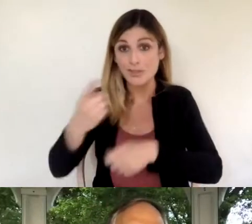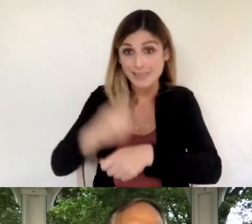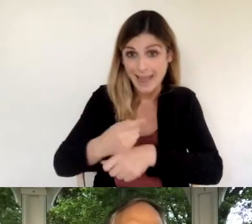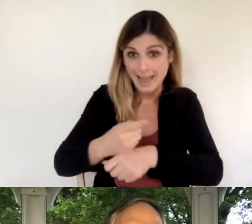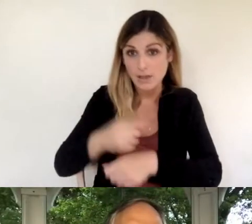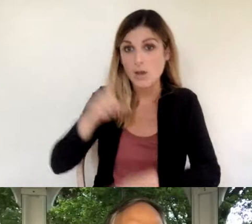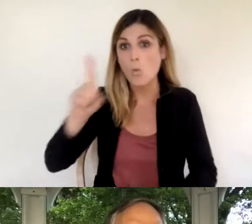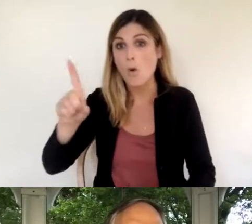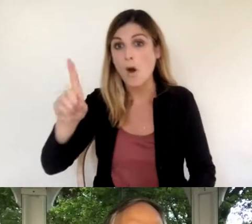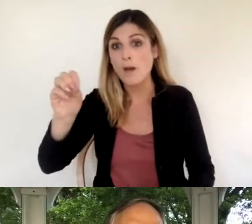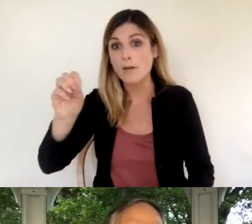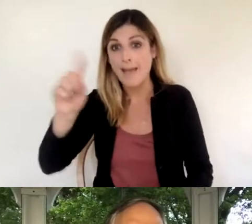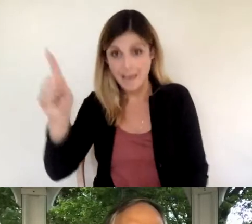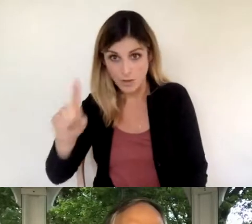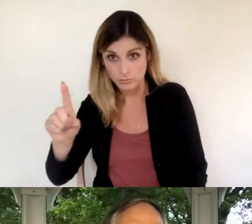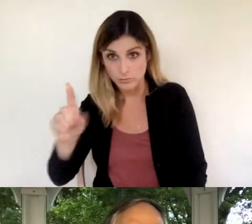And maybe